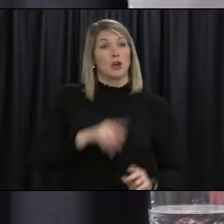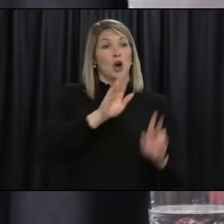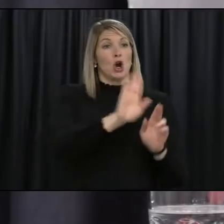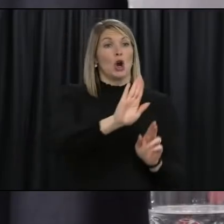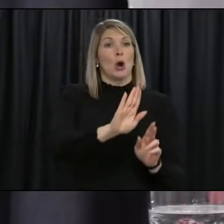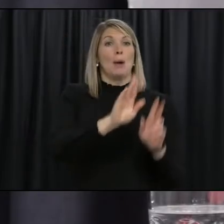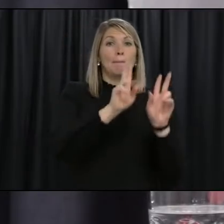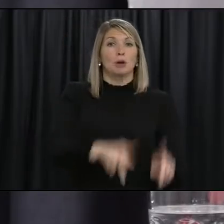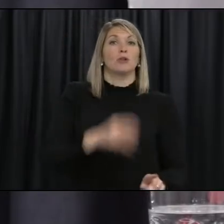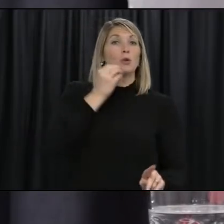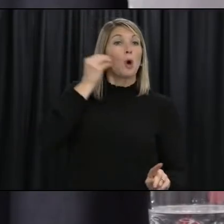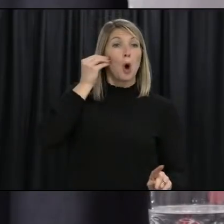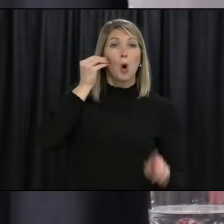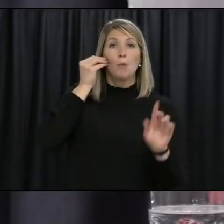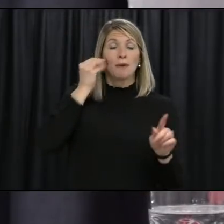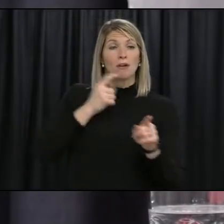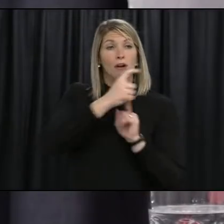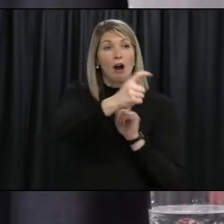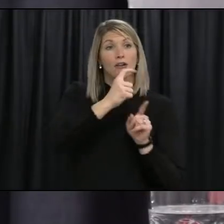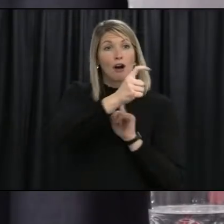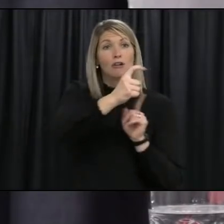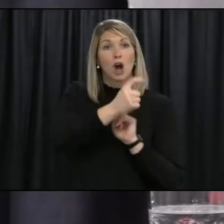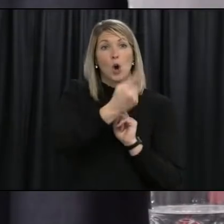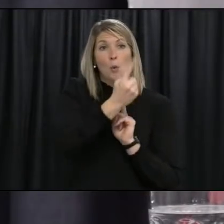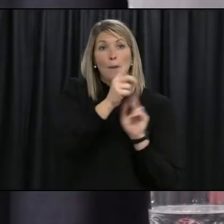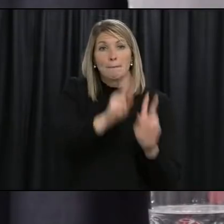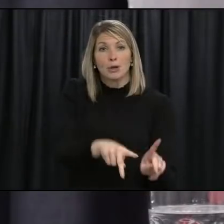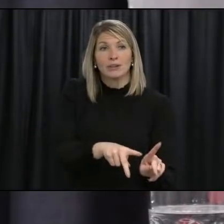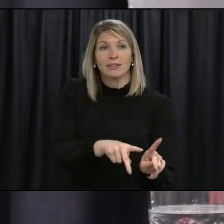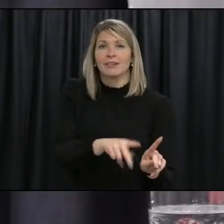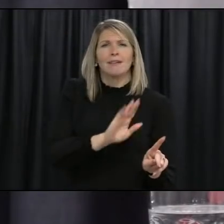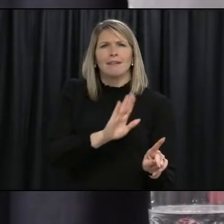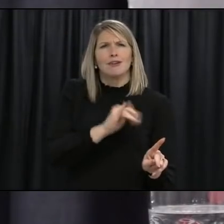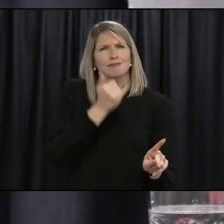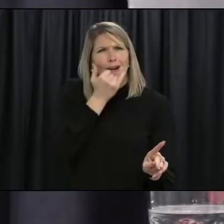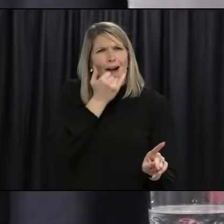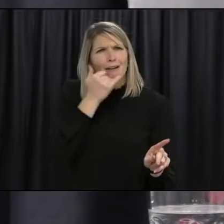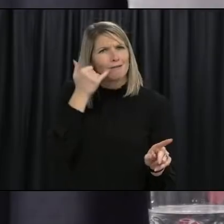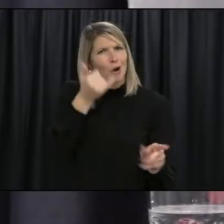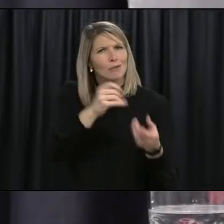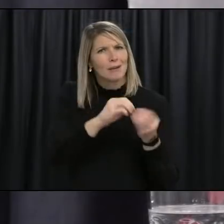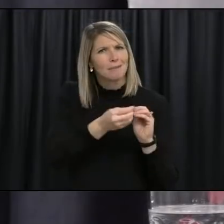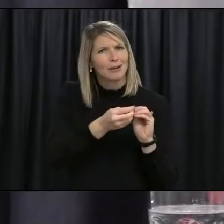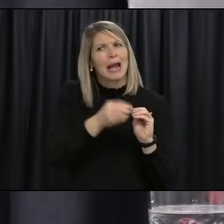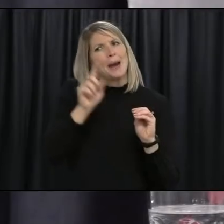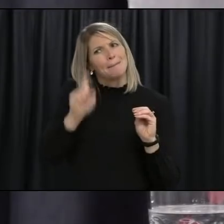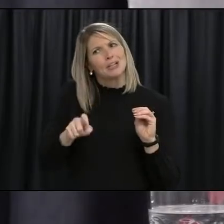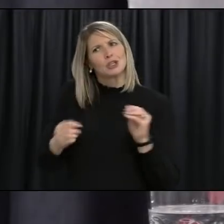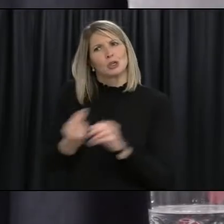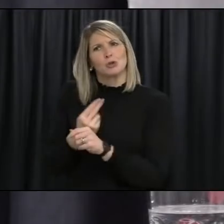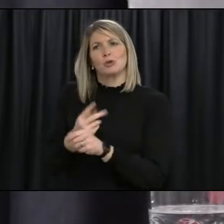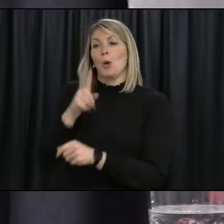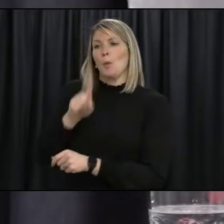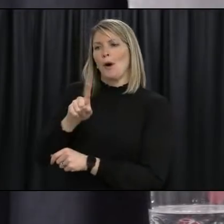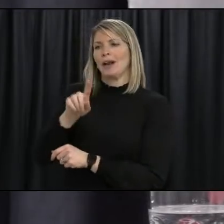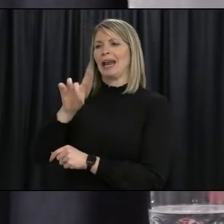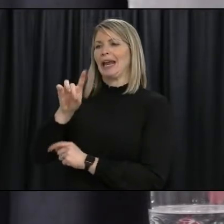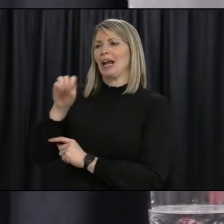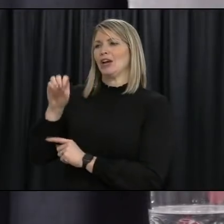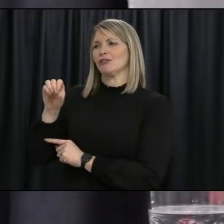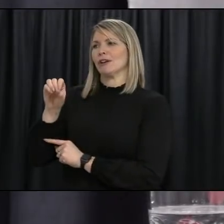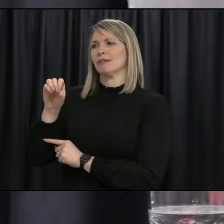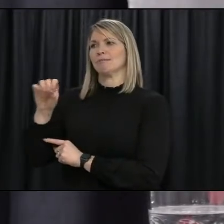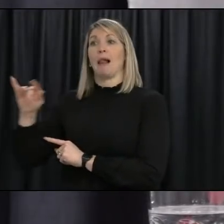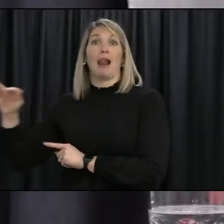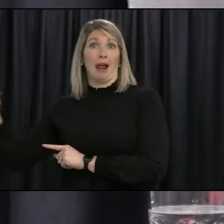running out of patience. So please, 1-800, then the 7 digits. We have done well thus far